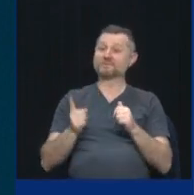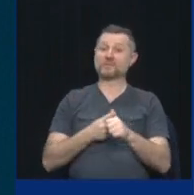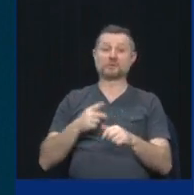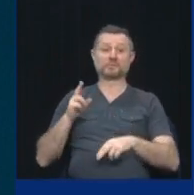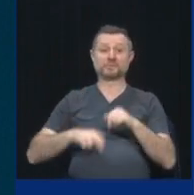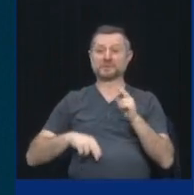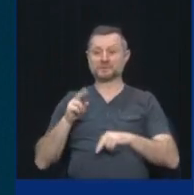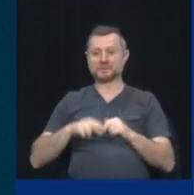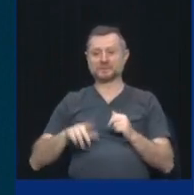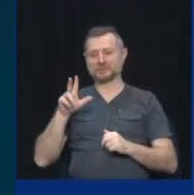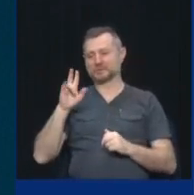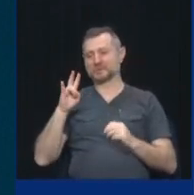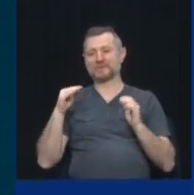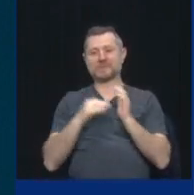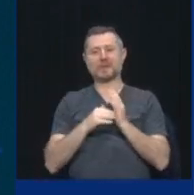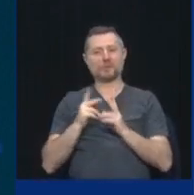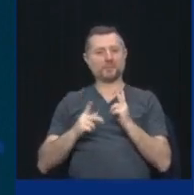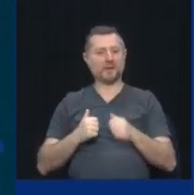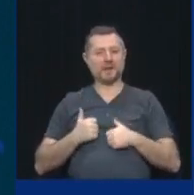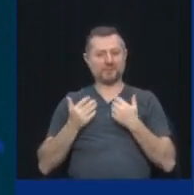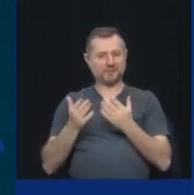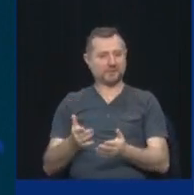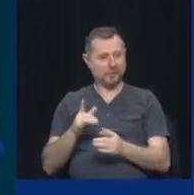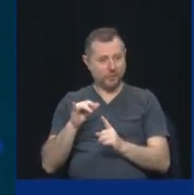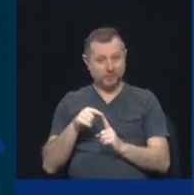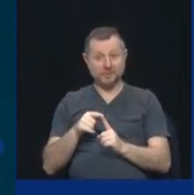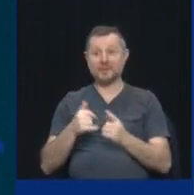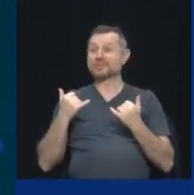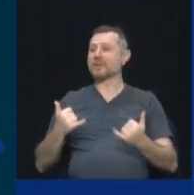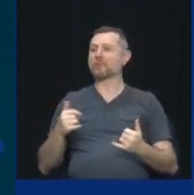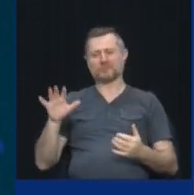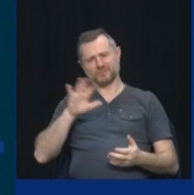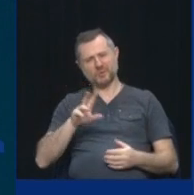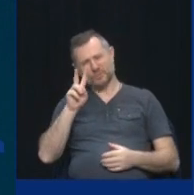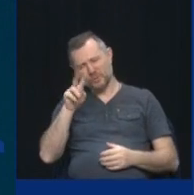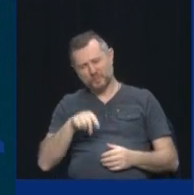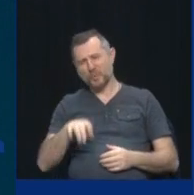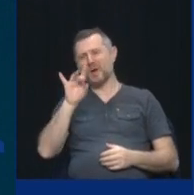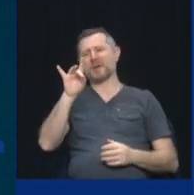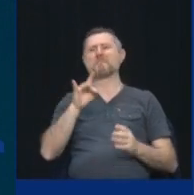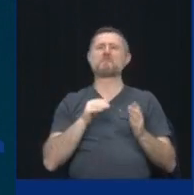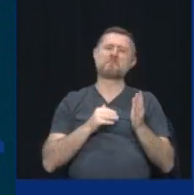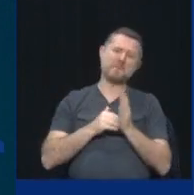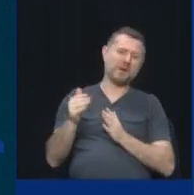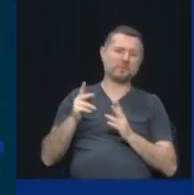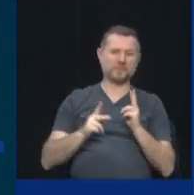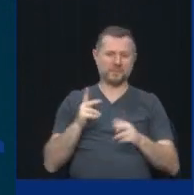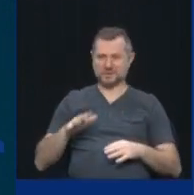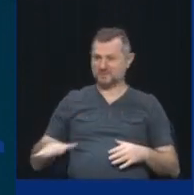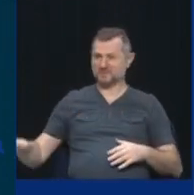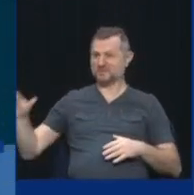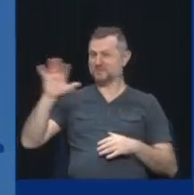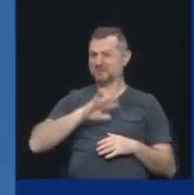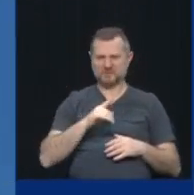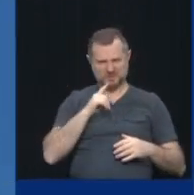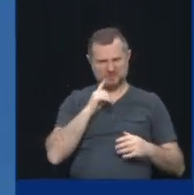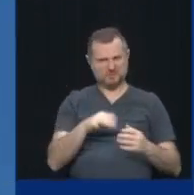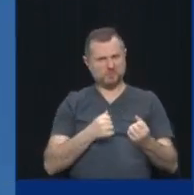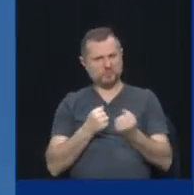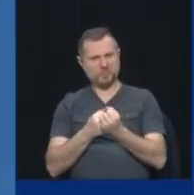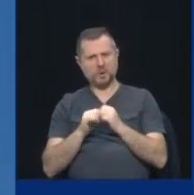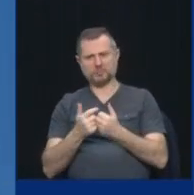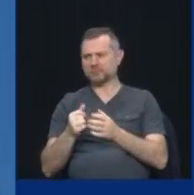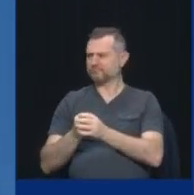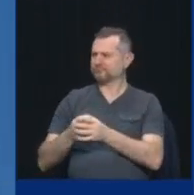37,000 people lived on Long Island. We now have 2.8 million residents. To support that growing population,